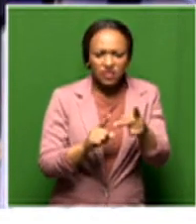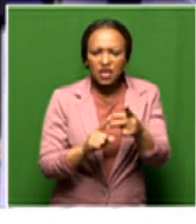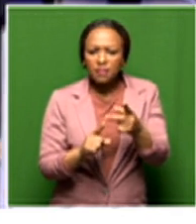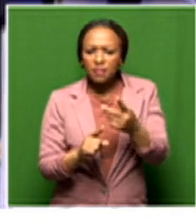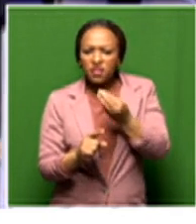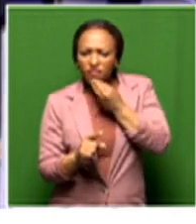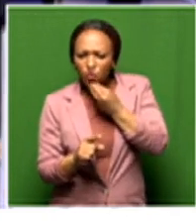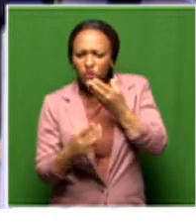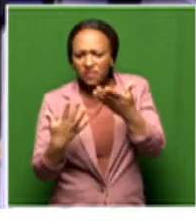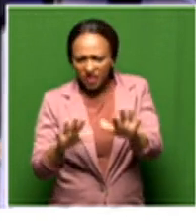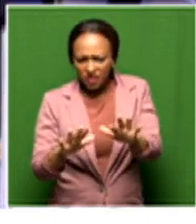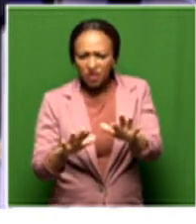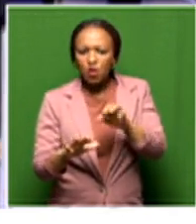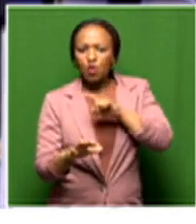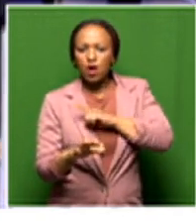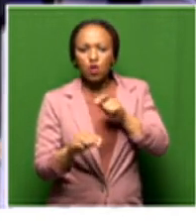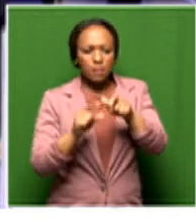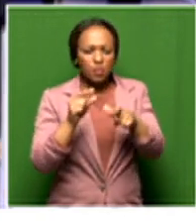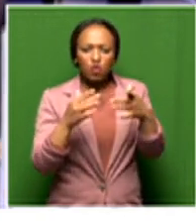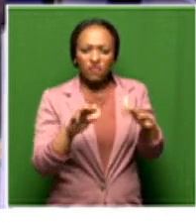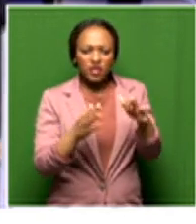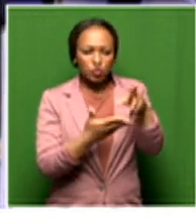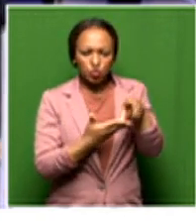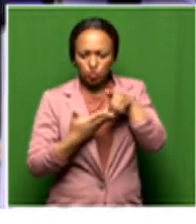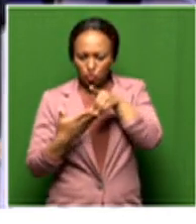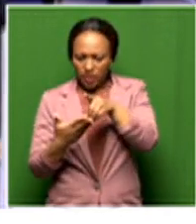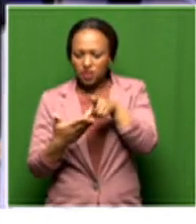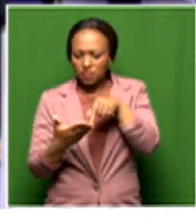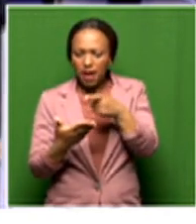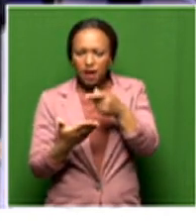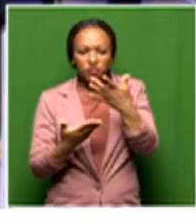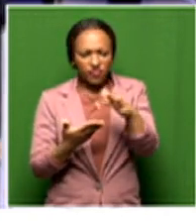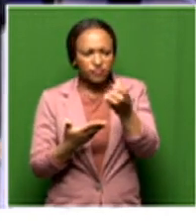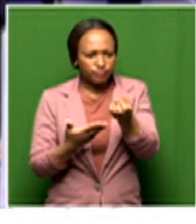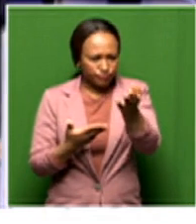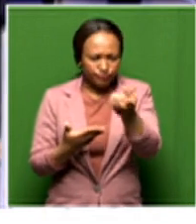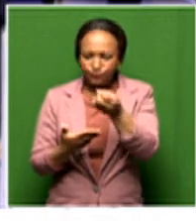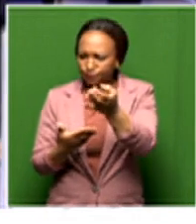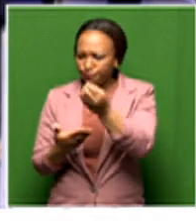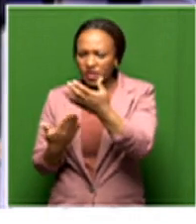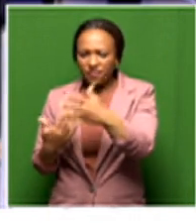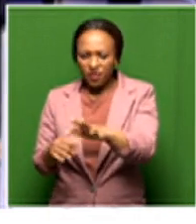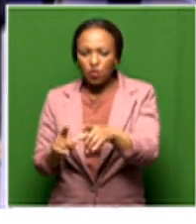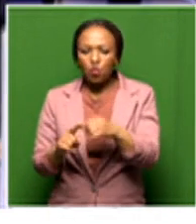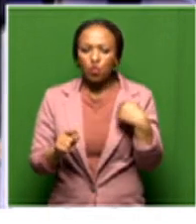based on the generosity of all of those that have donated. As I mentioned before, there were